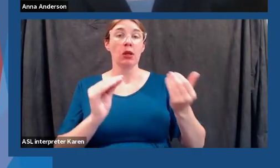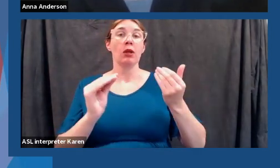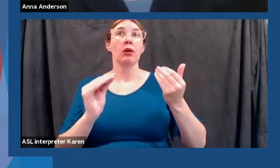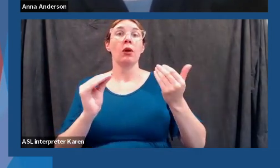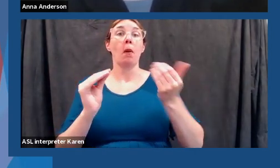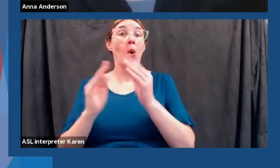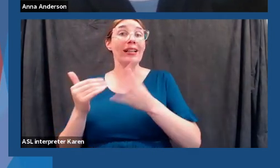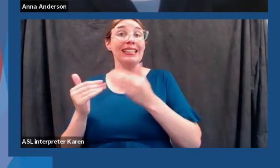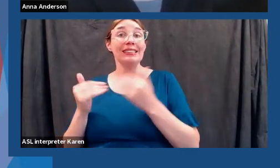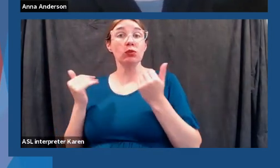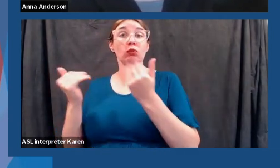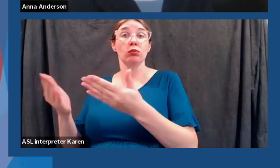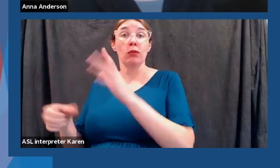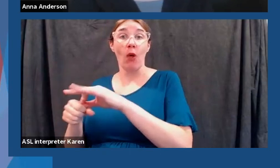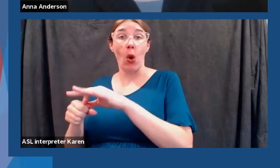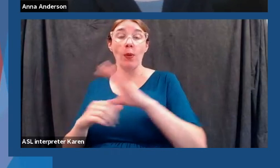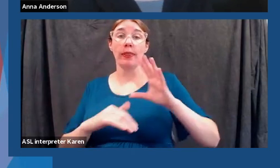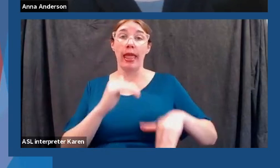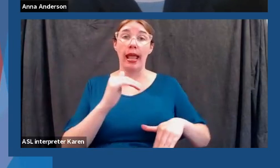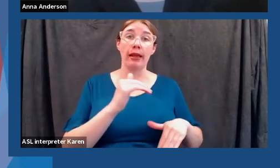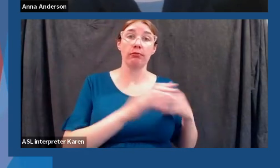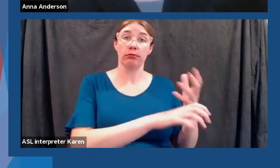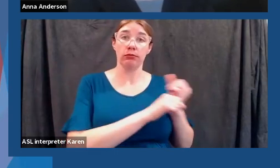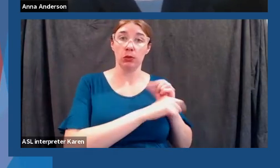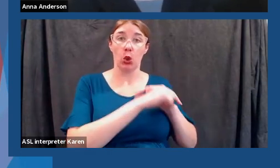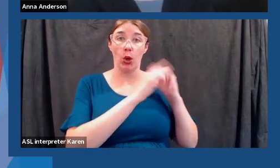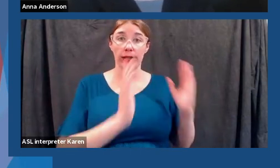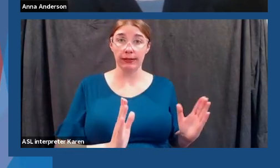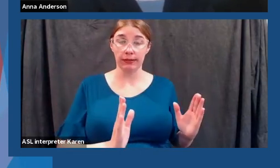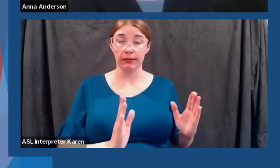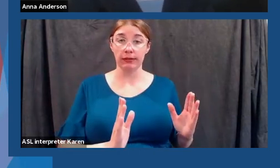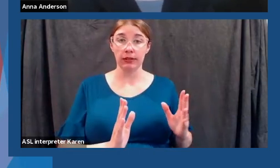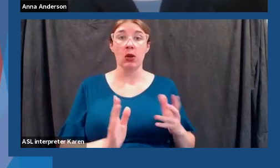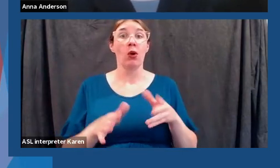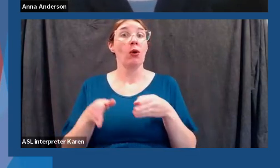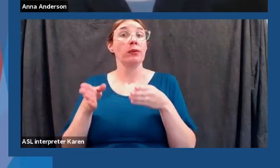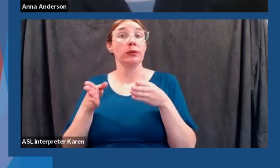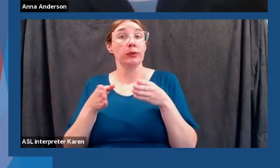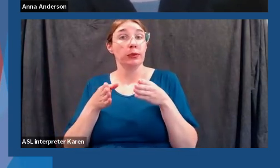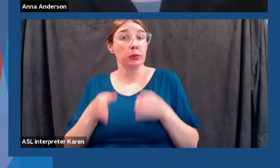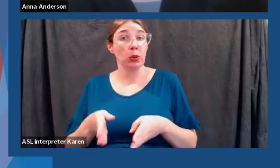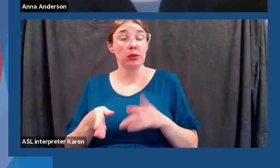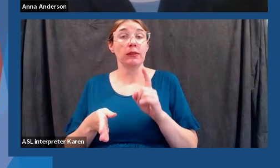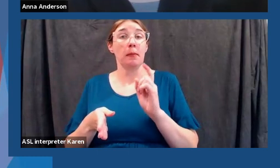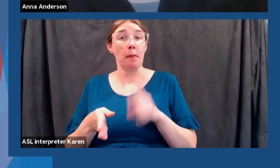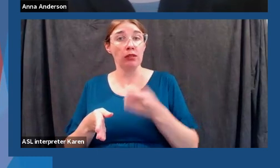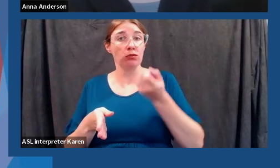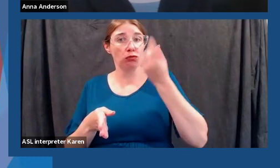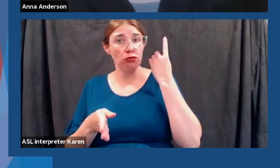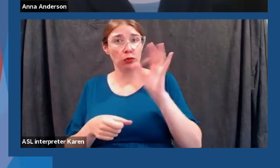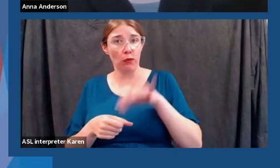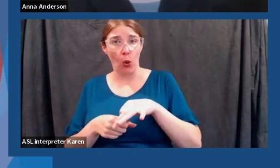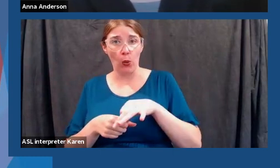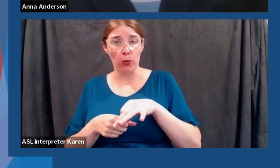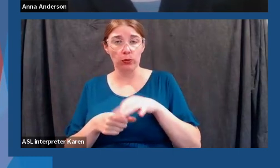It means that the individual must understand the purpose of voting. That is to vote for the candidate they want to win. And it's that